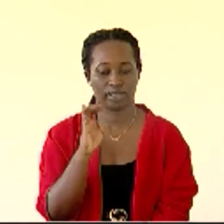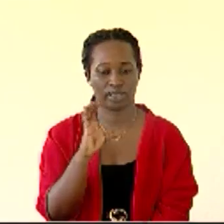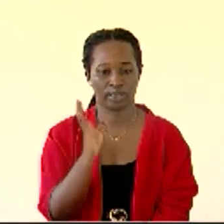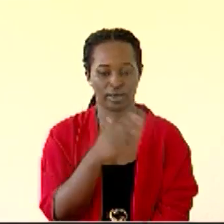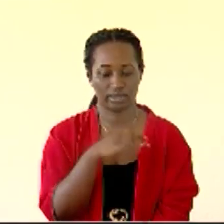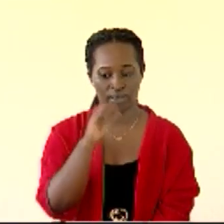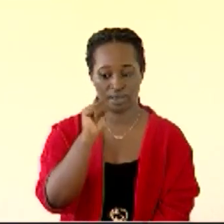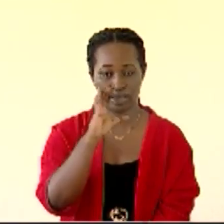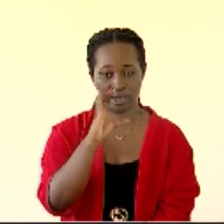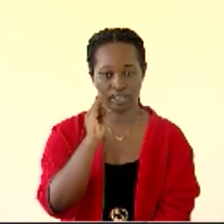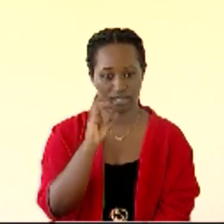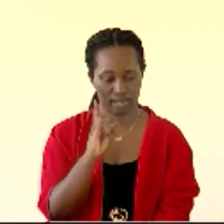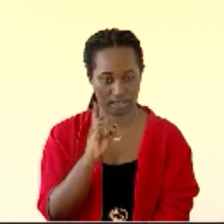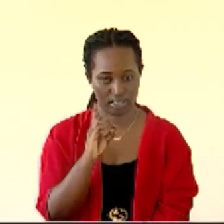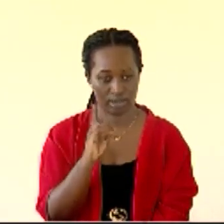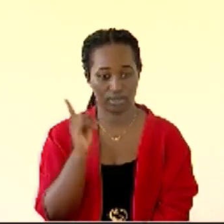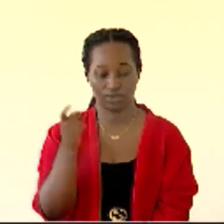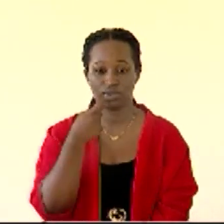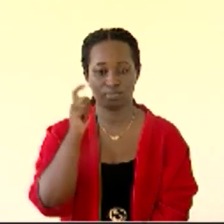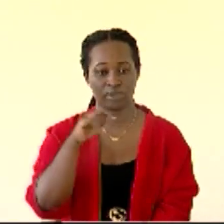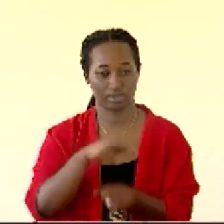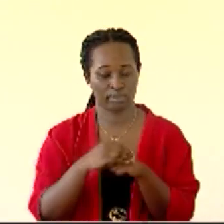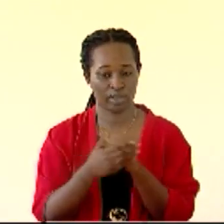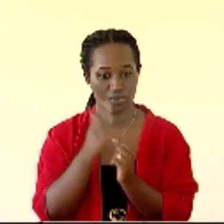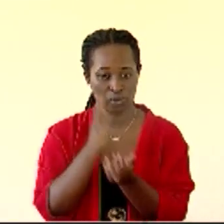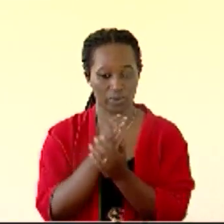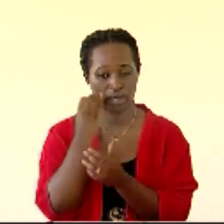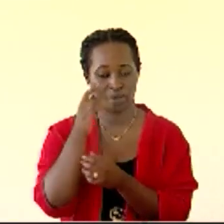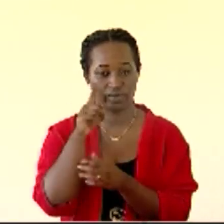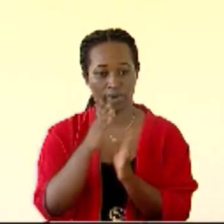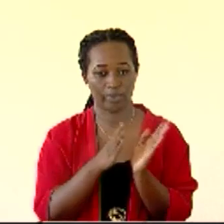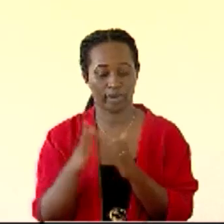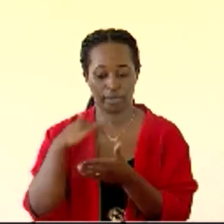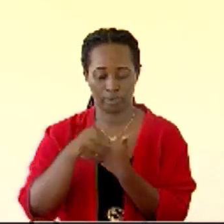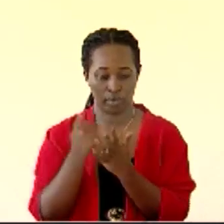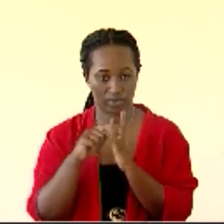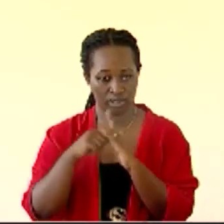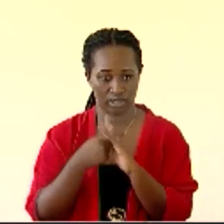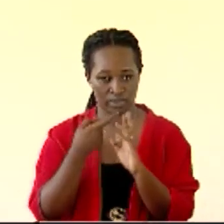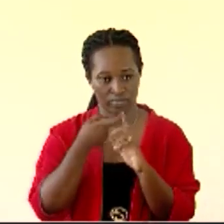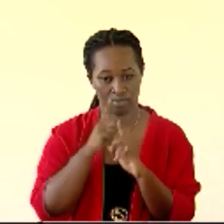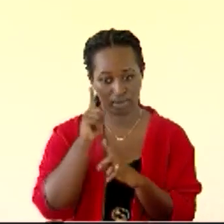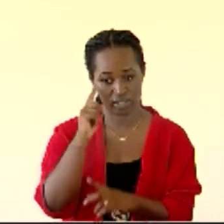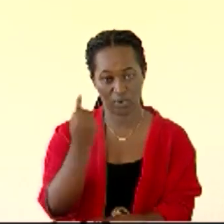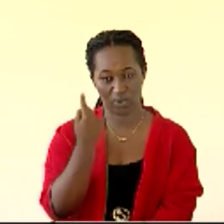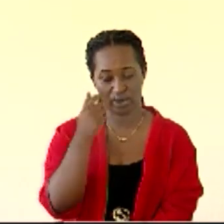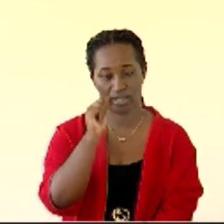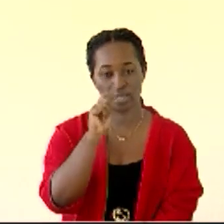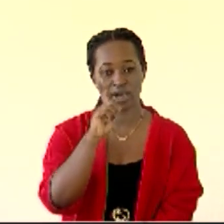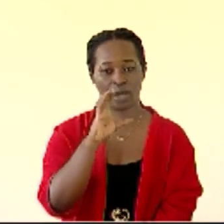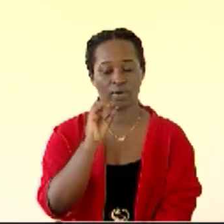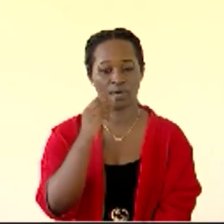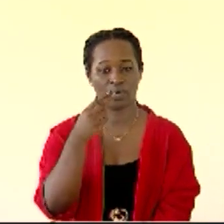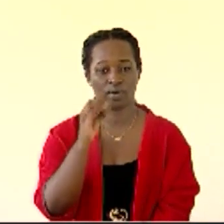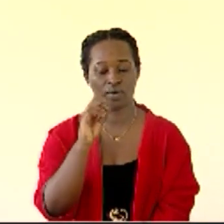Now the propanoic acid, so you have to make sure if you are preparing, because you start from this is the only alcohol that you have. So